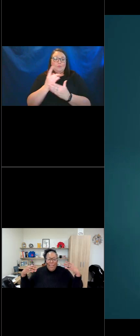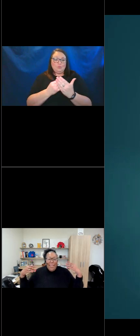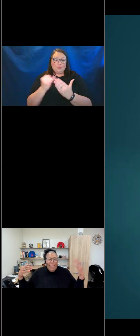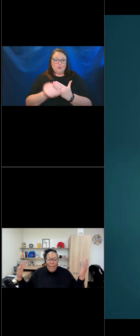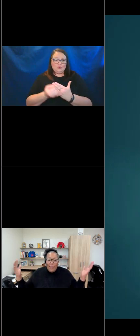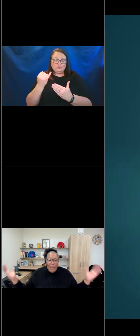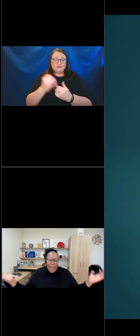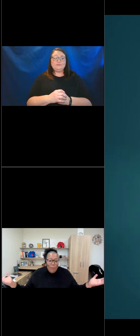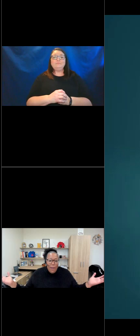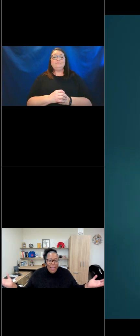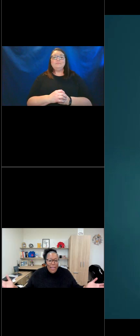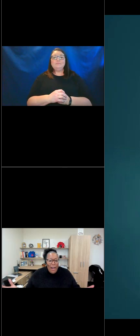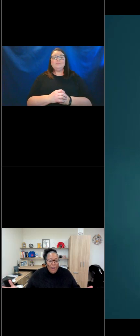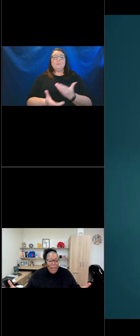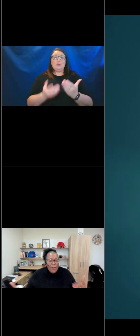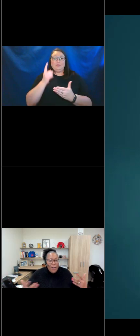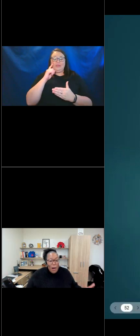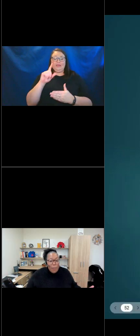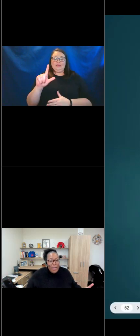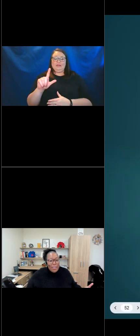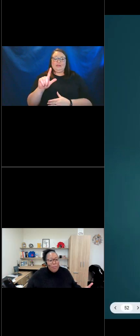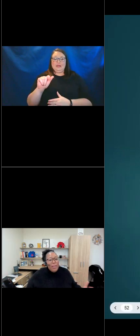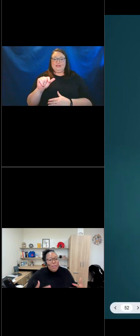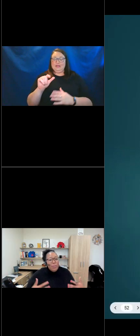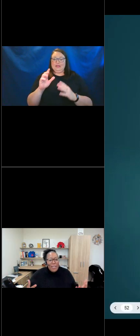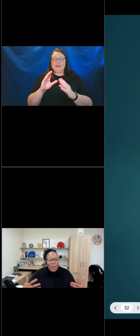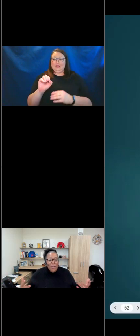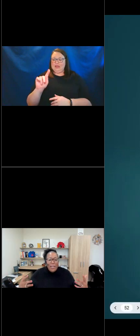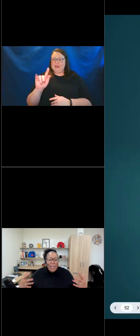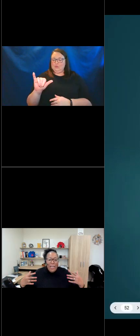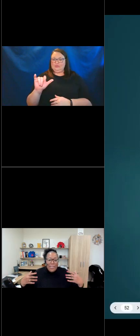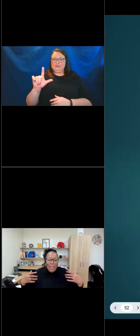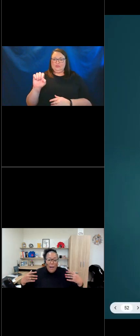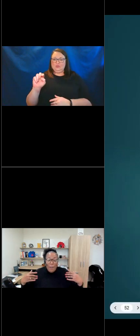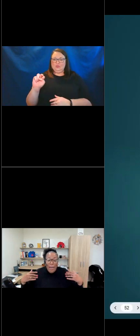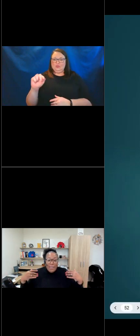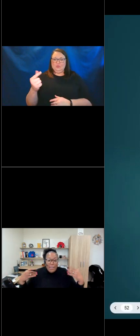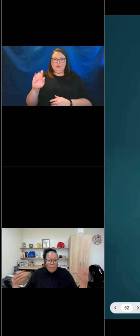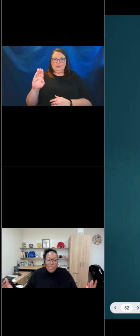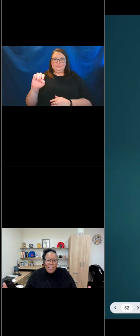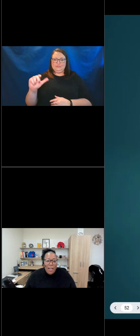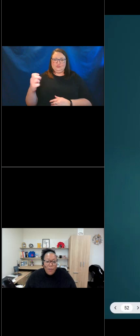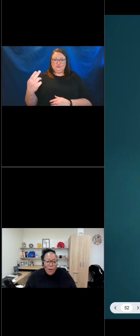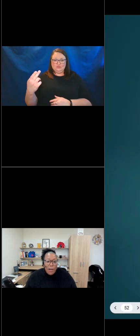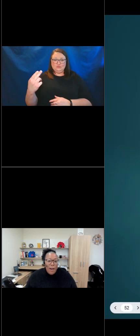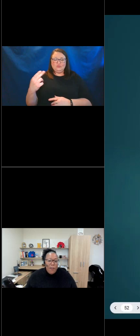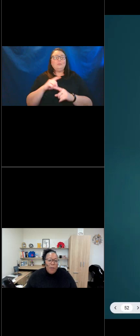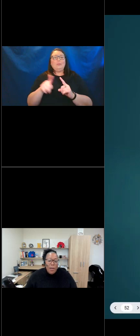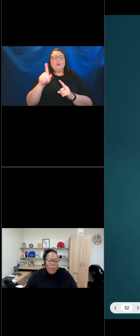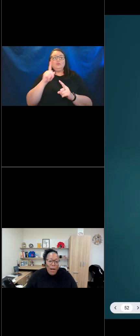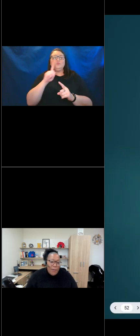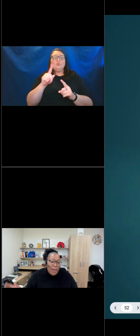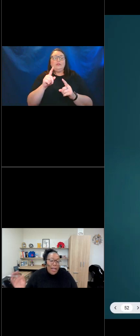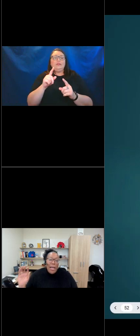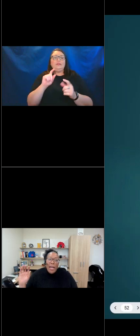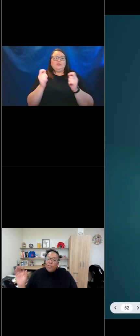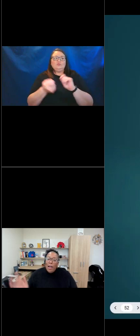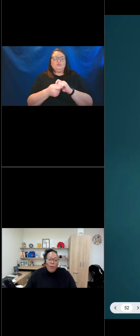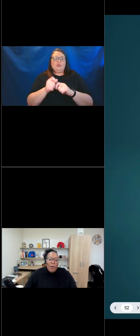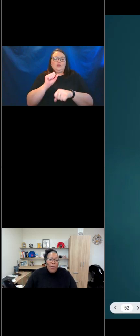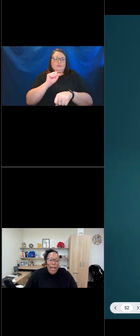may be thinking like the name LA County and you're in Long Beach, but this project really is a systems change effort of